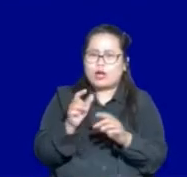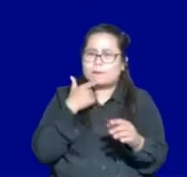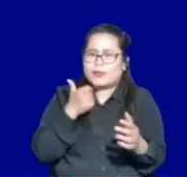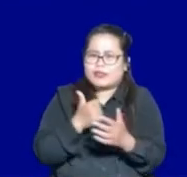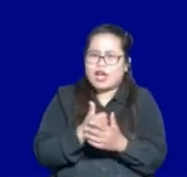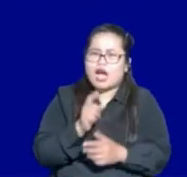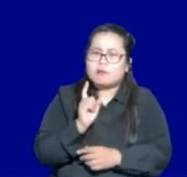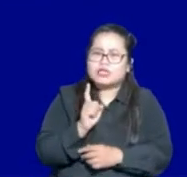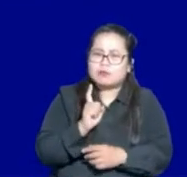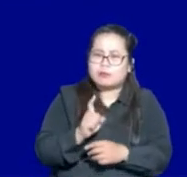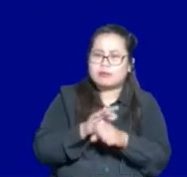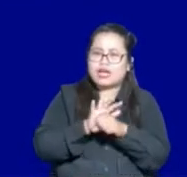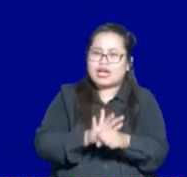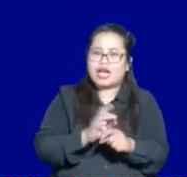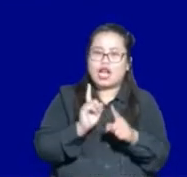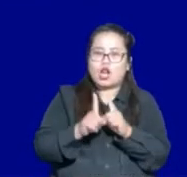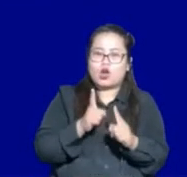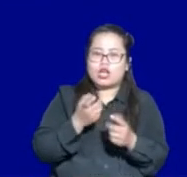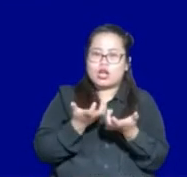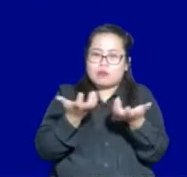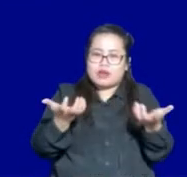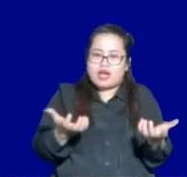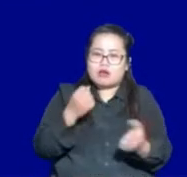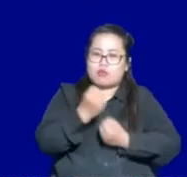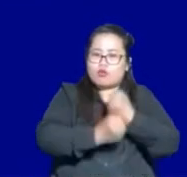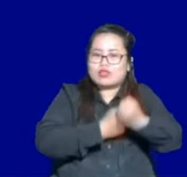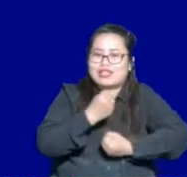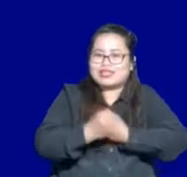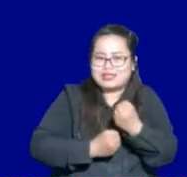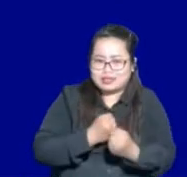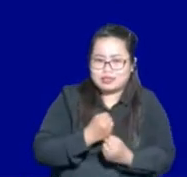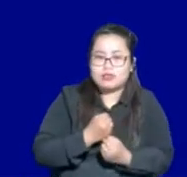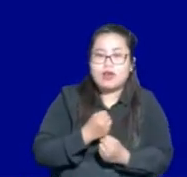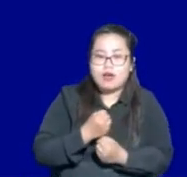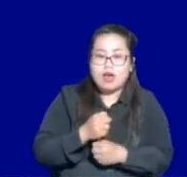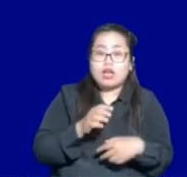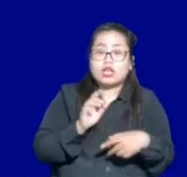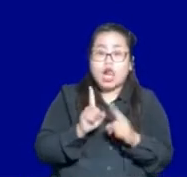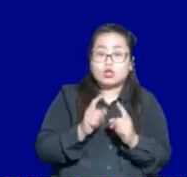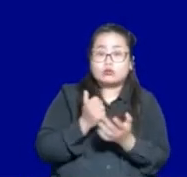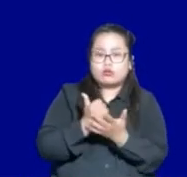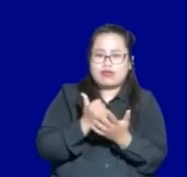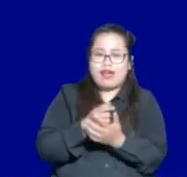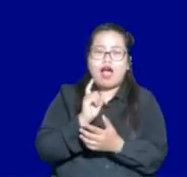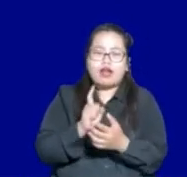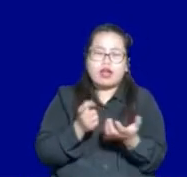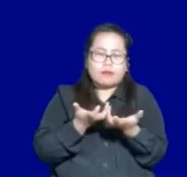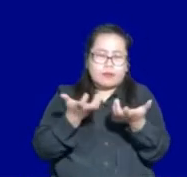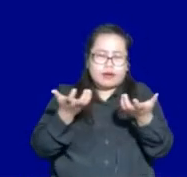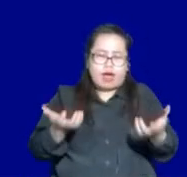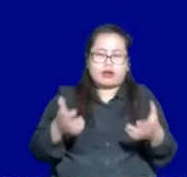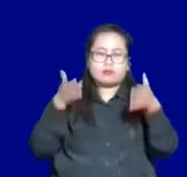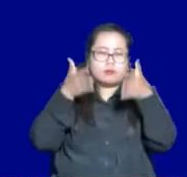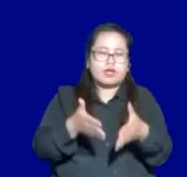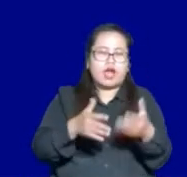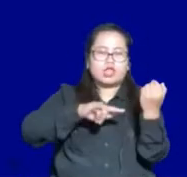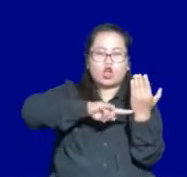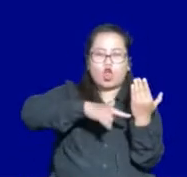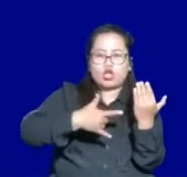in productivity is obviously differences in the technology that people use in different parts of the